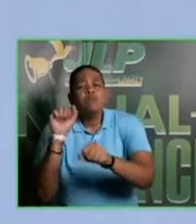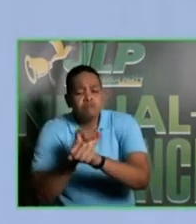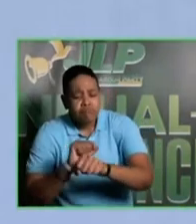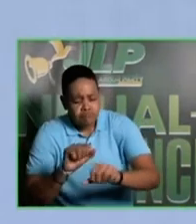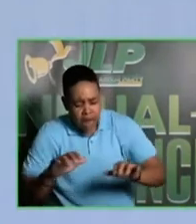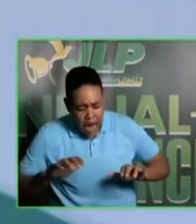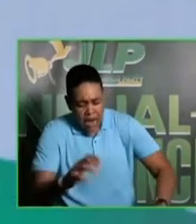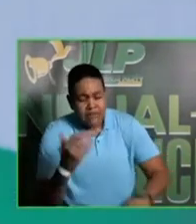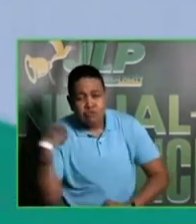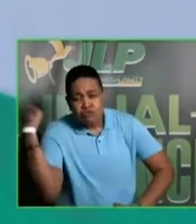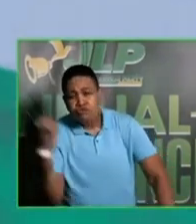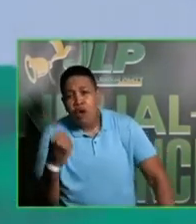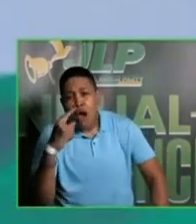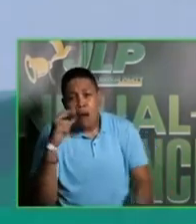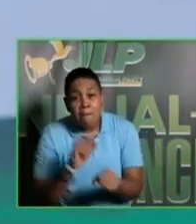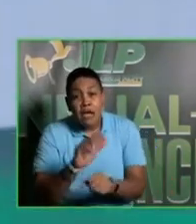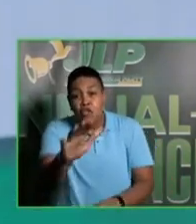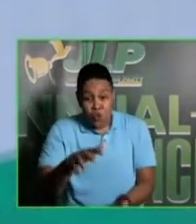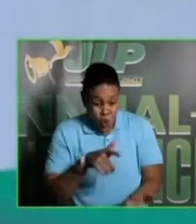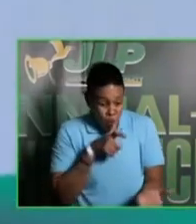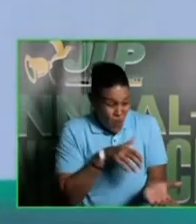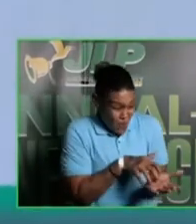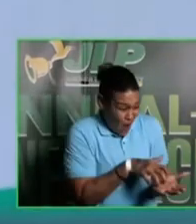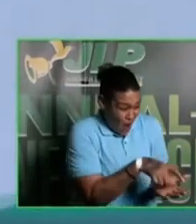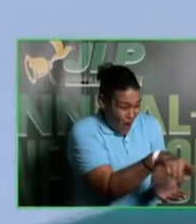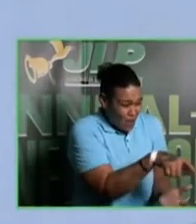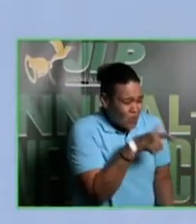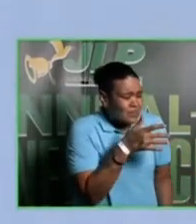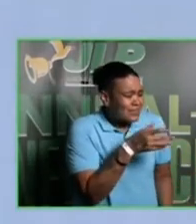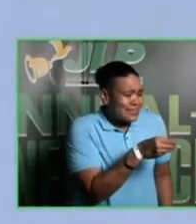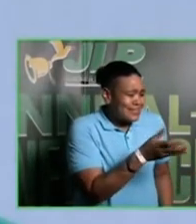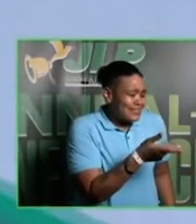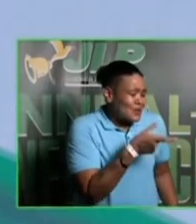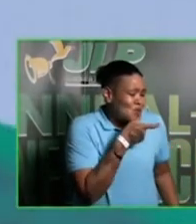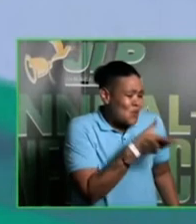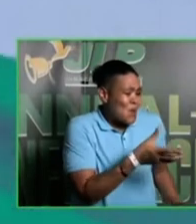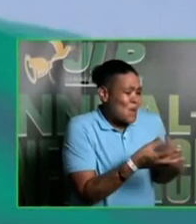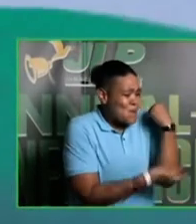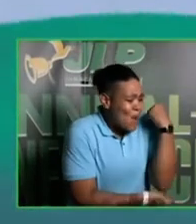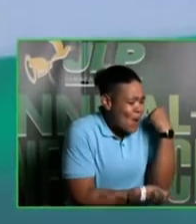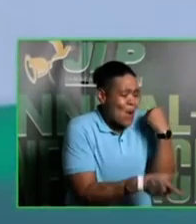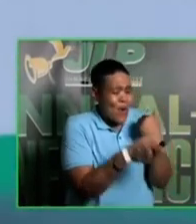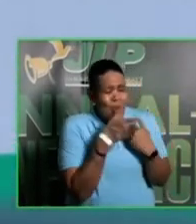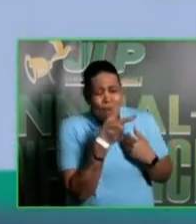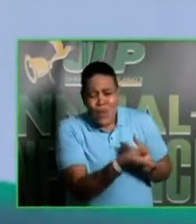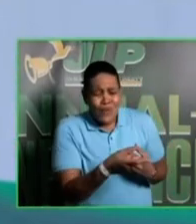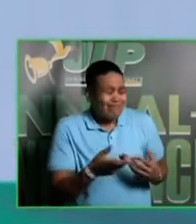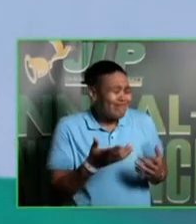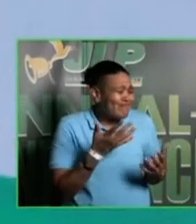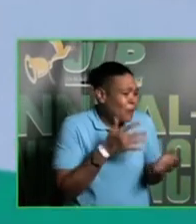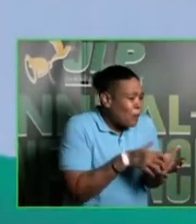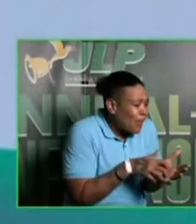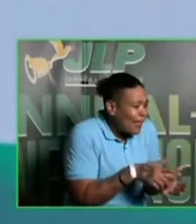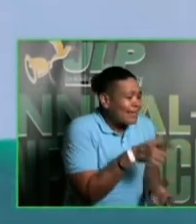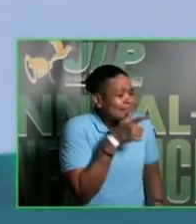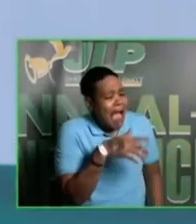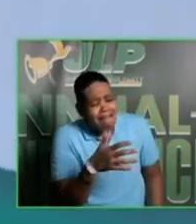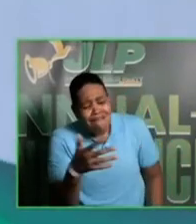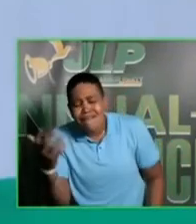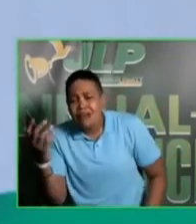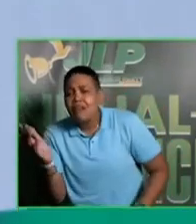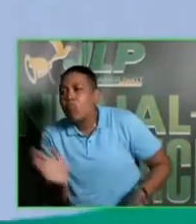in ensuring that the vulnerable in our society, the poor in our society, those that have been left